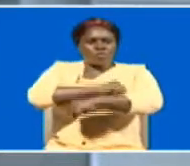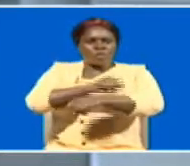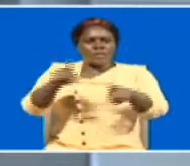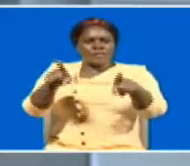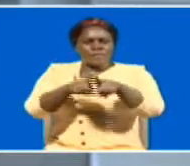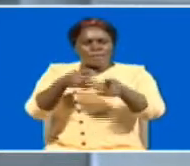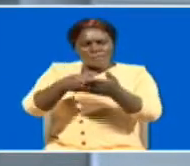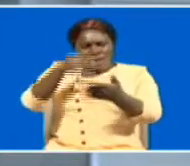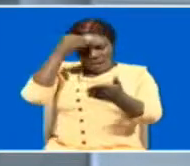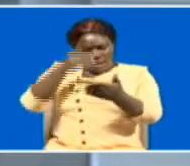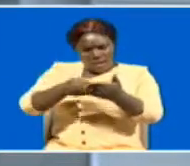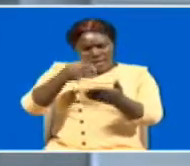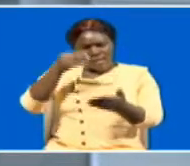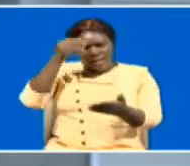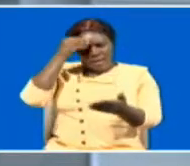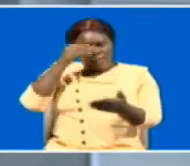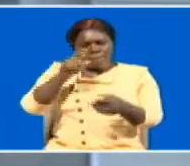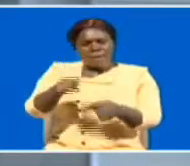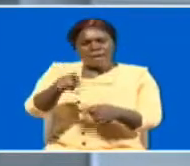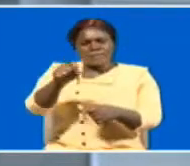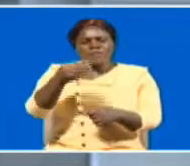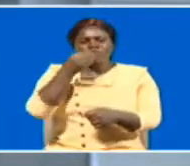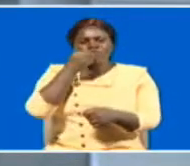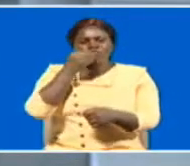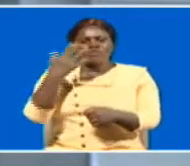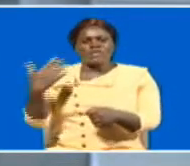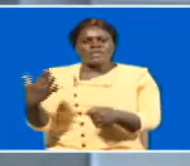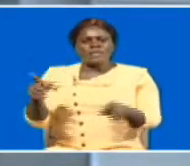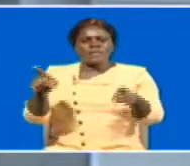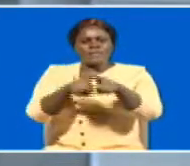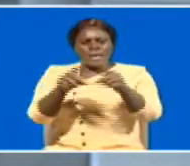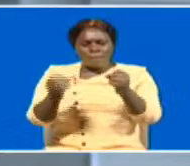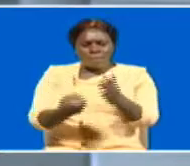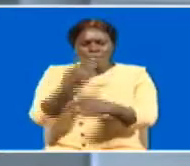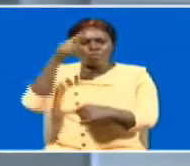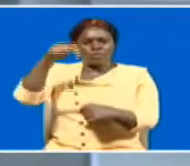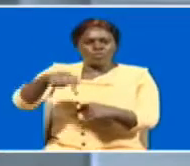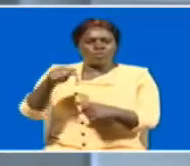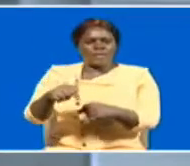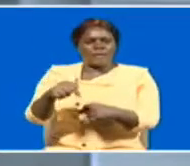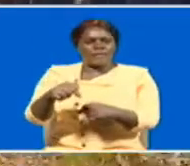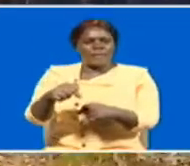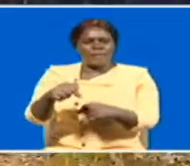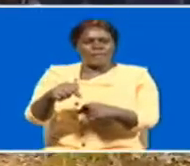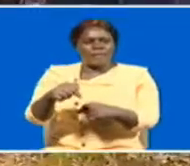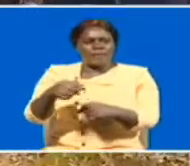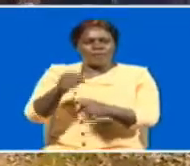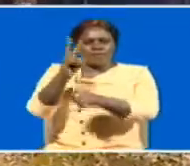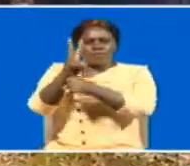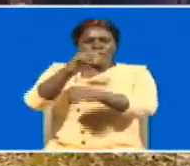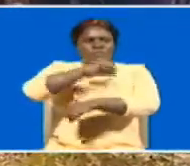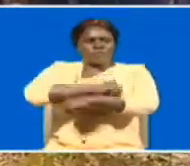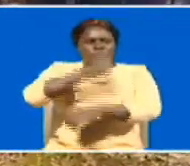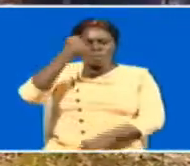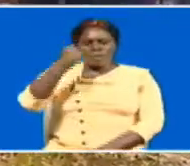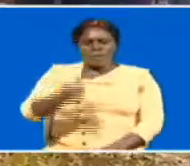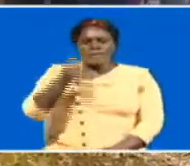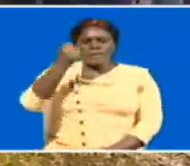equips learners with knowledge on planting food crops, was unveiled today at Ildamat High School in